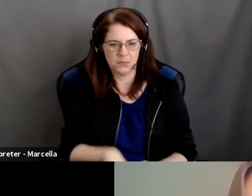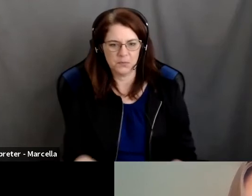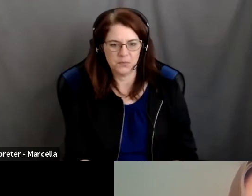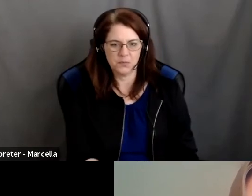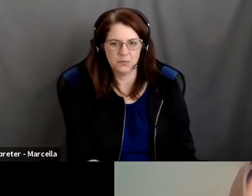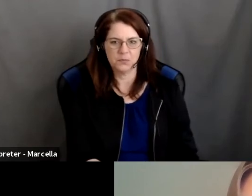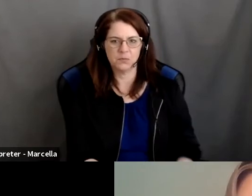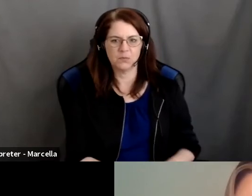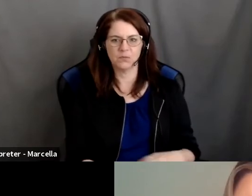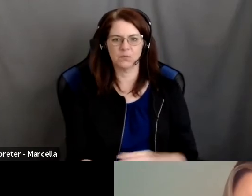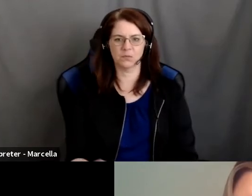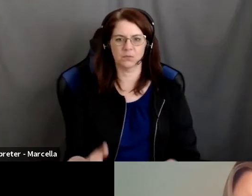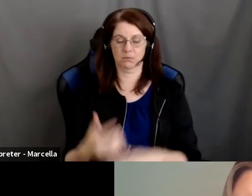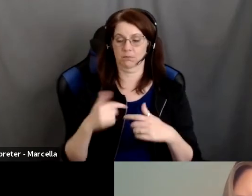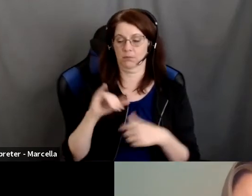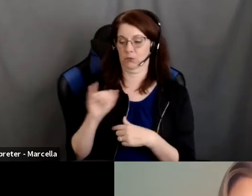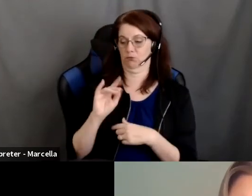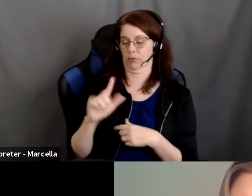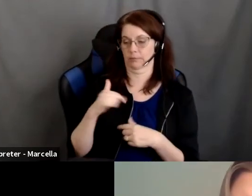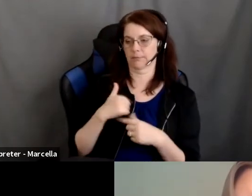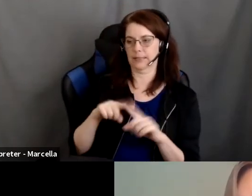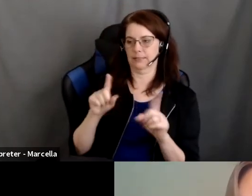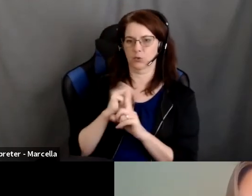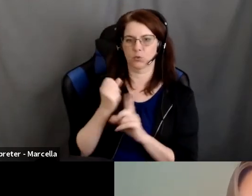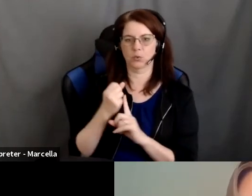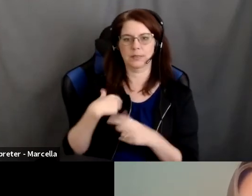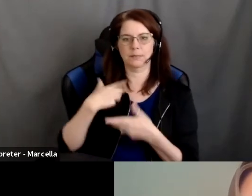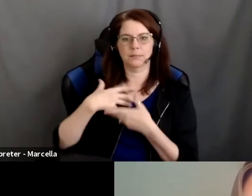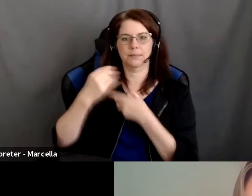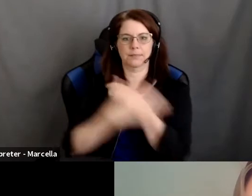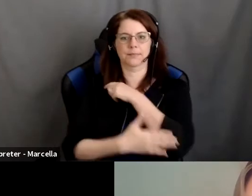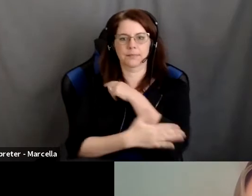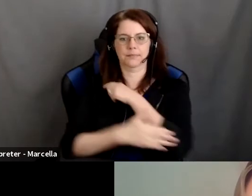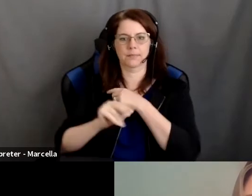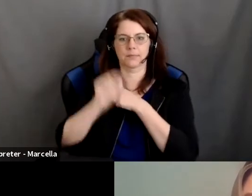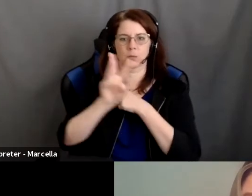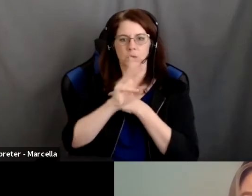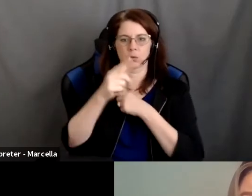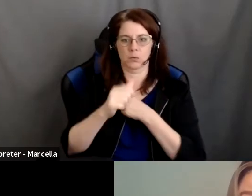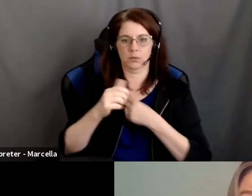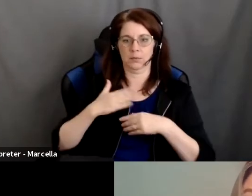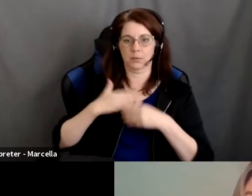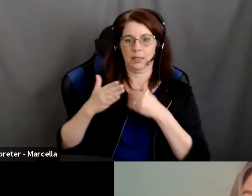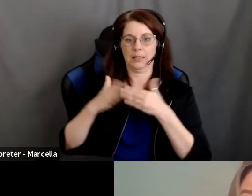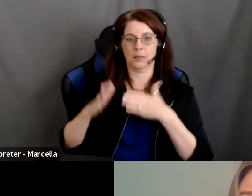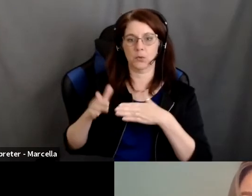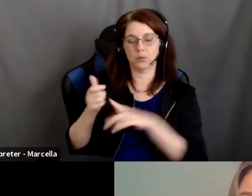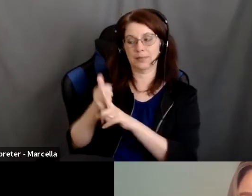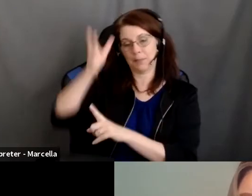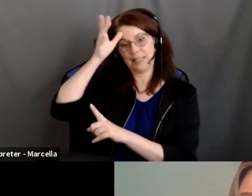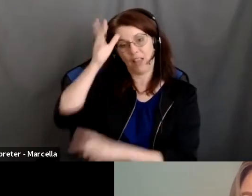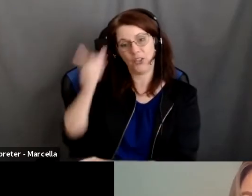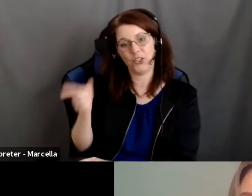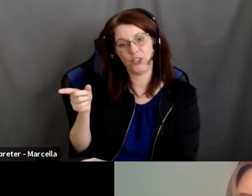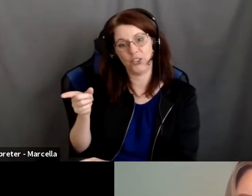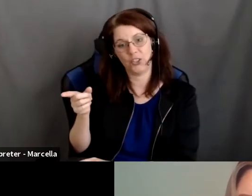And I'm in a different situation than Kathy is. As I said, I'm out in rural Northwest Georgia, and my neighbor is actually my dad.